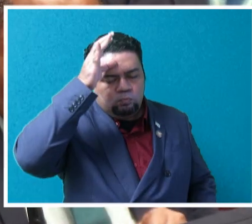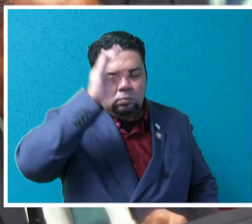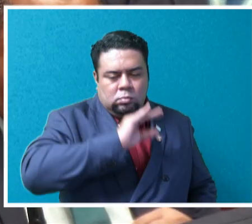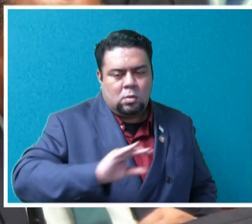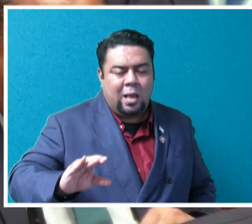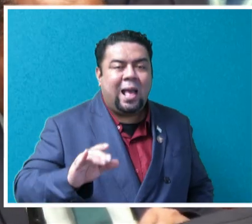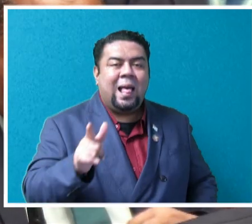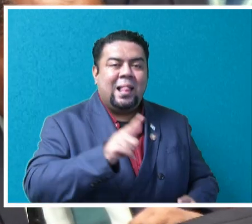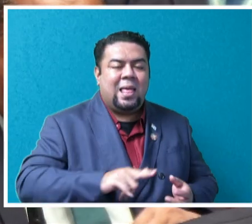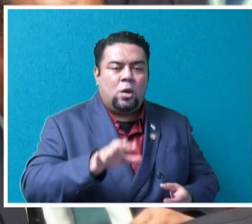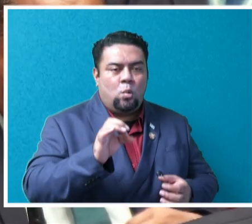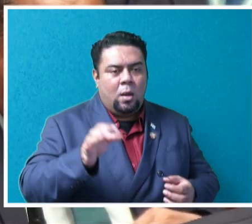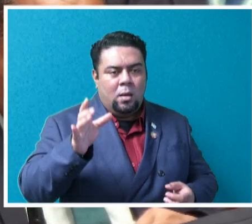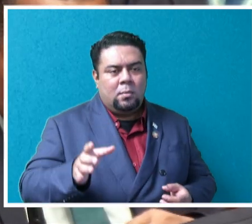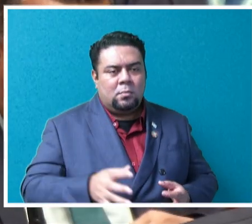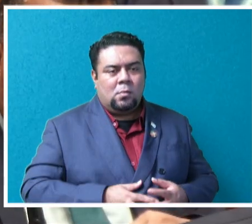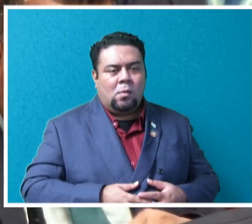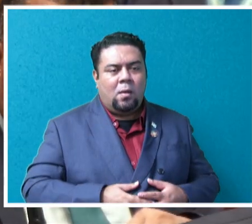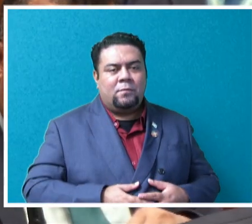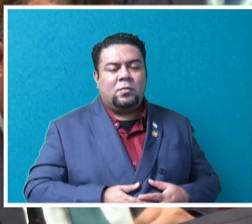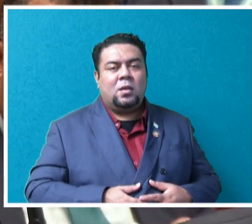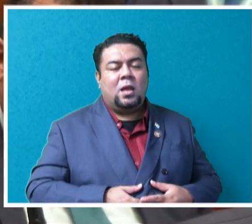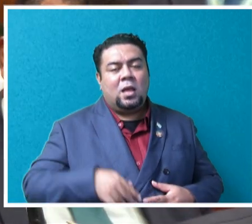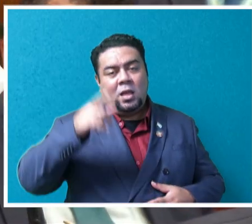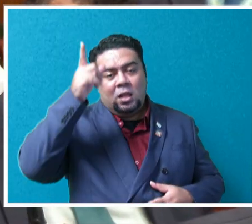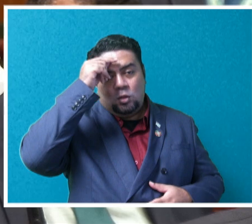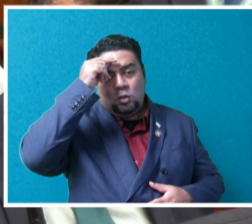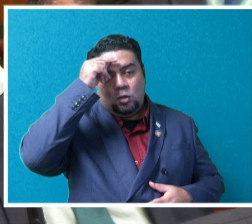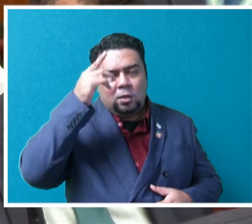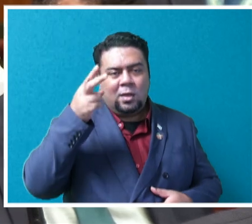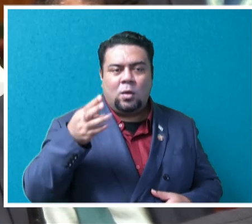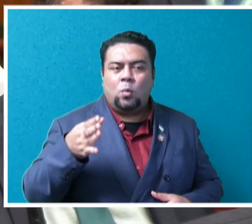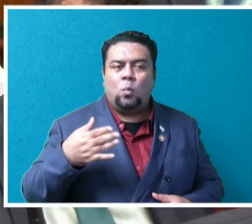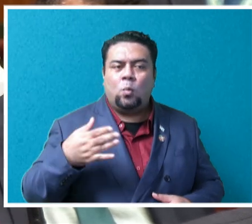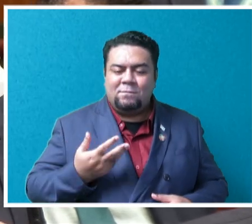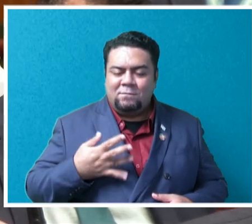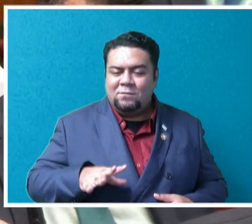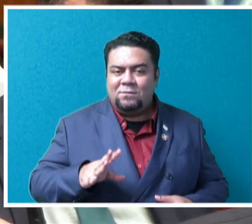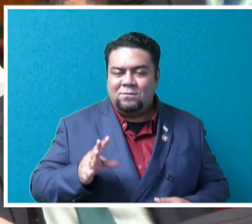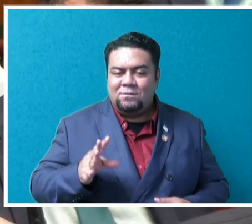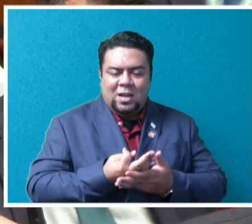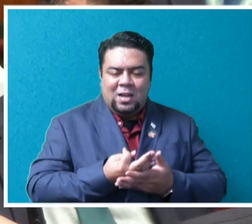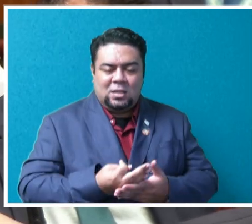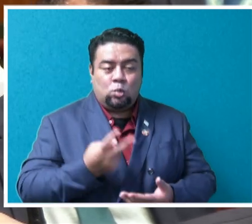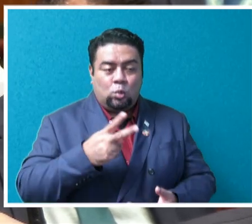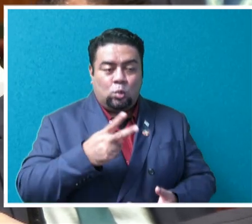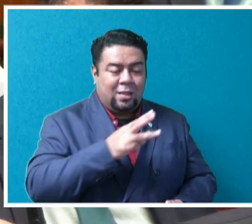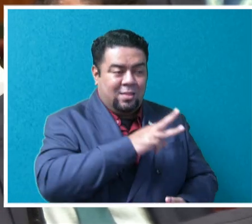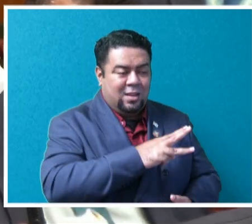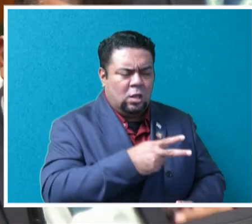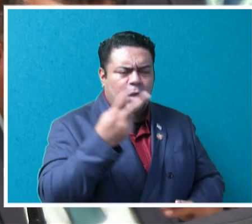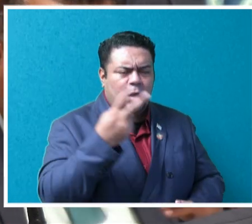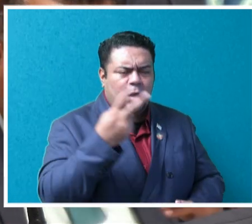establishment of the iTaukei Well Fund in 2023. In 2024, the poundage